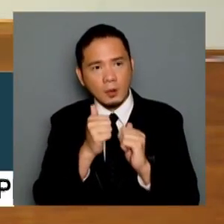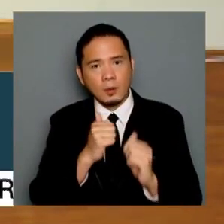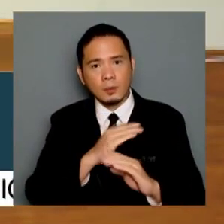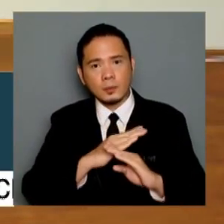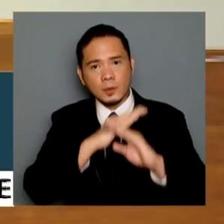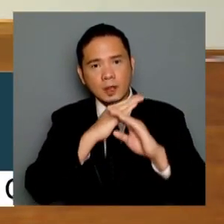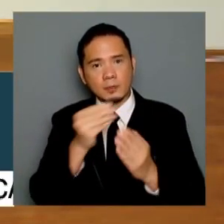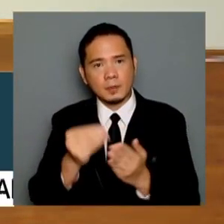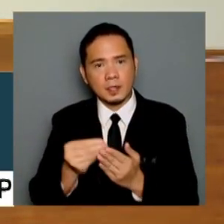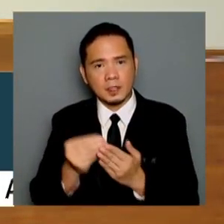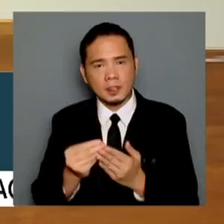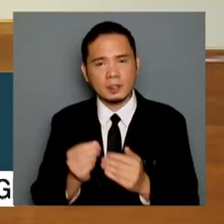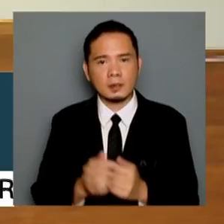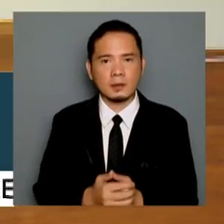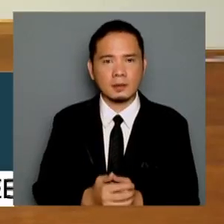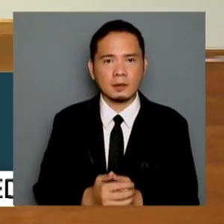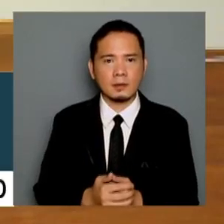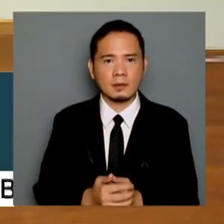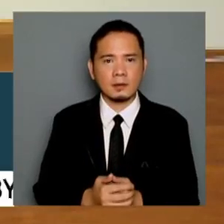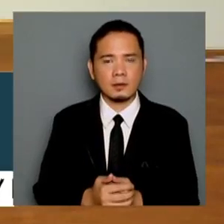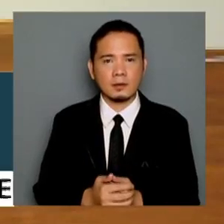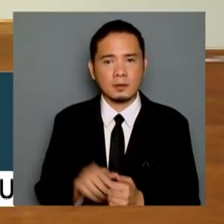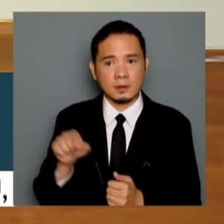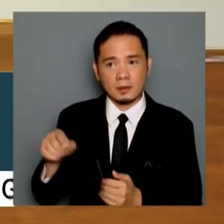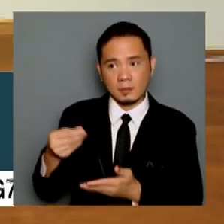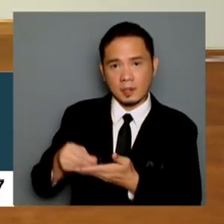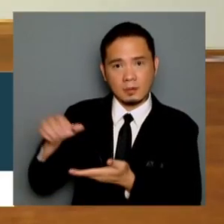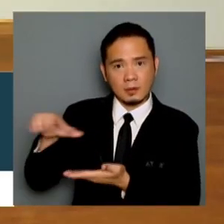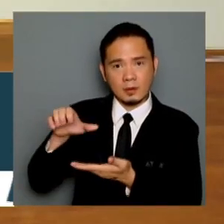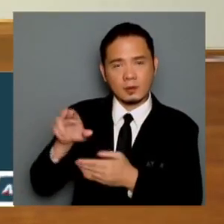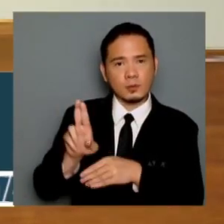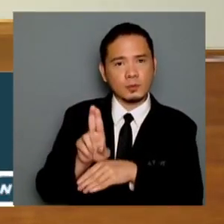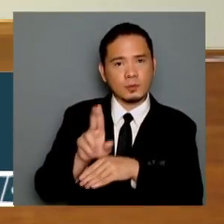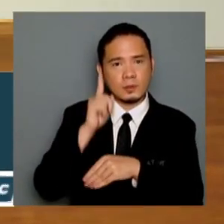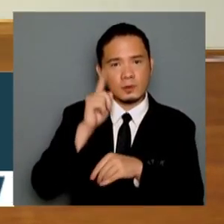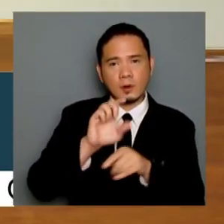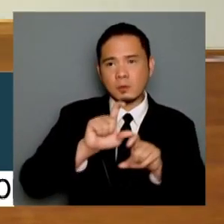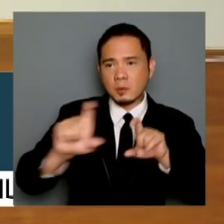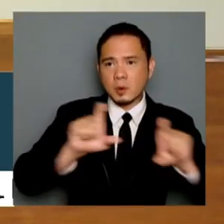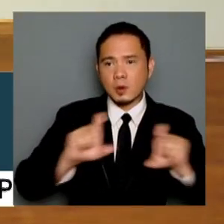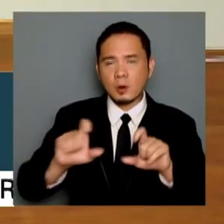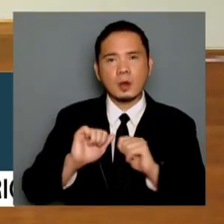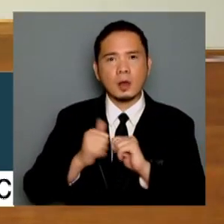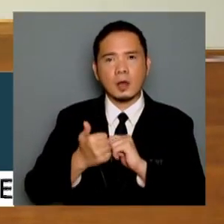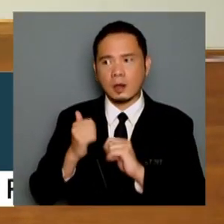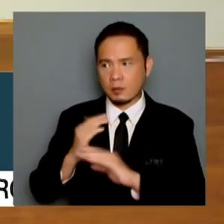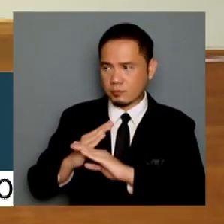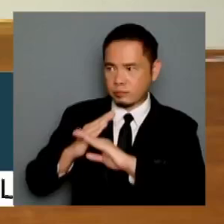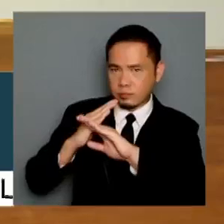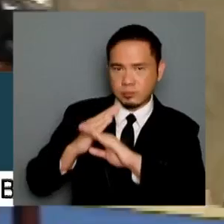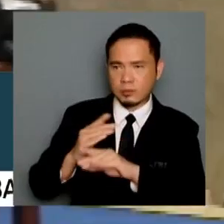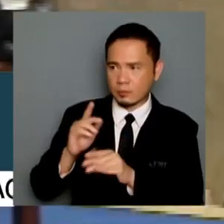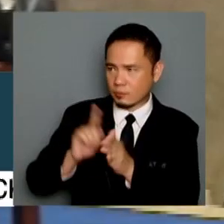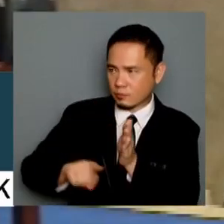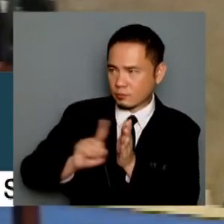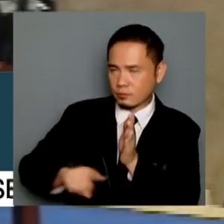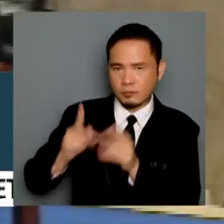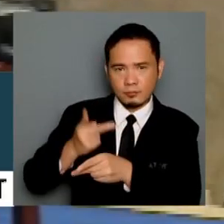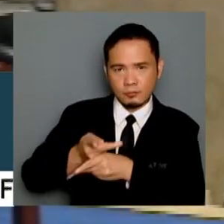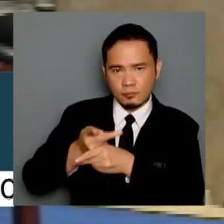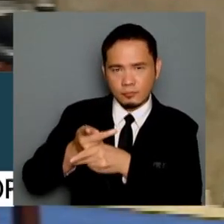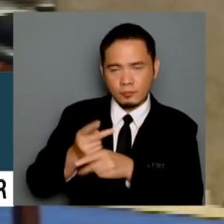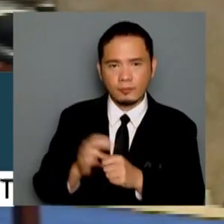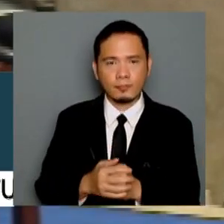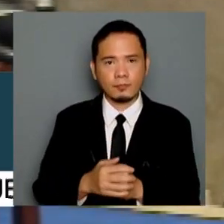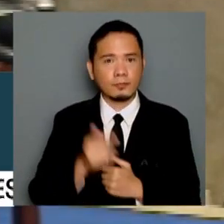the various investable funds of the government financial institutions. Of course, Representative Arroyo is a senior